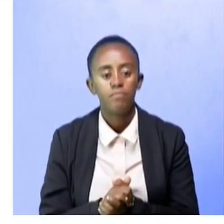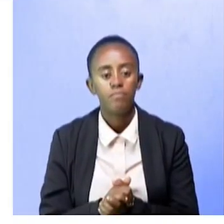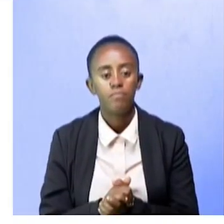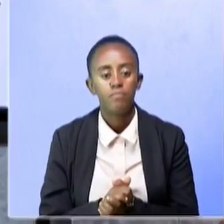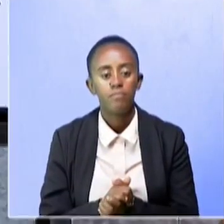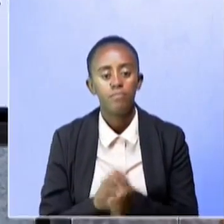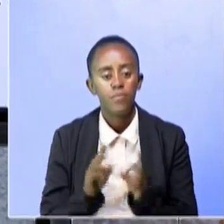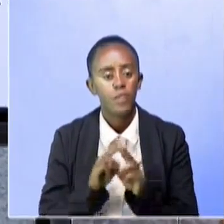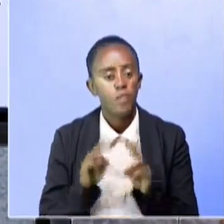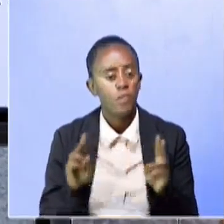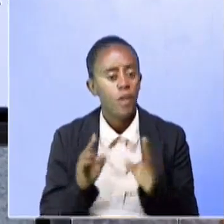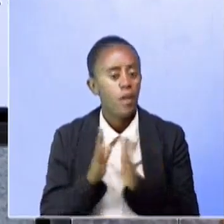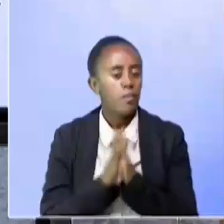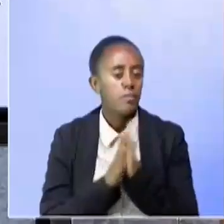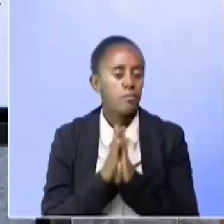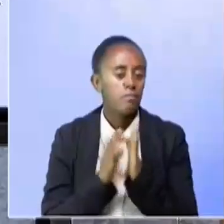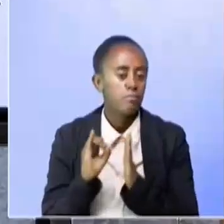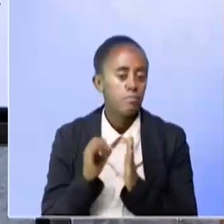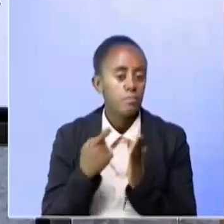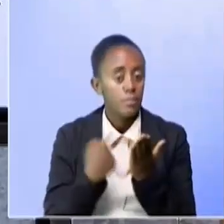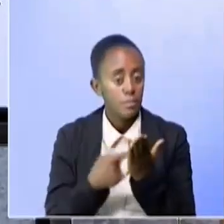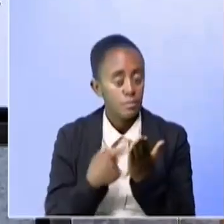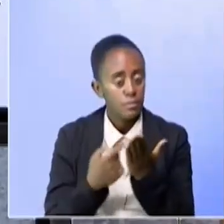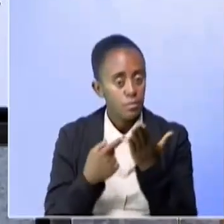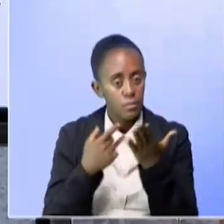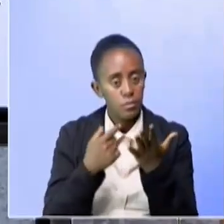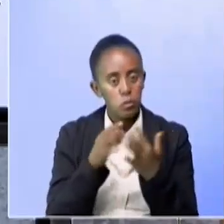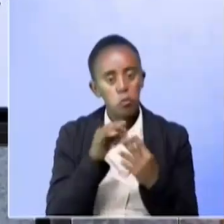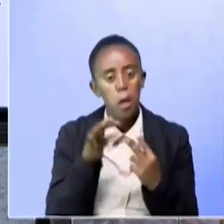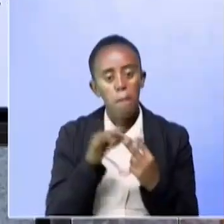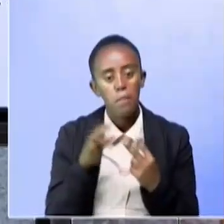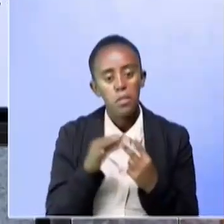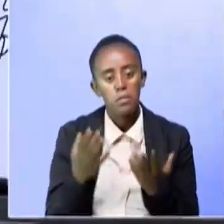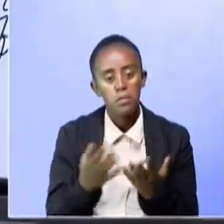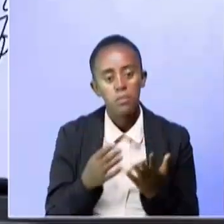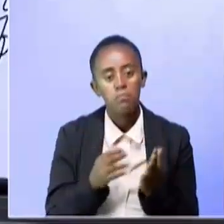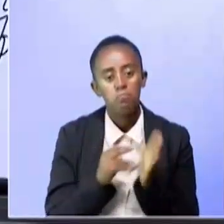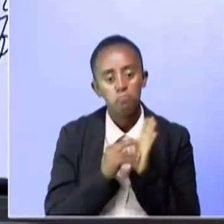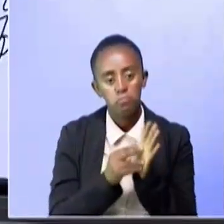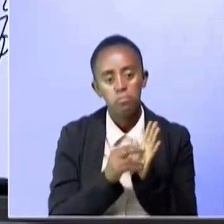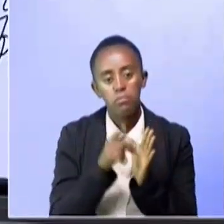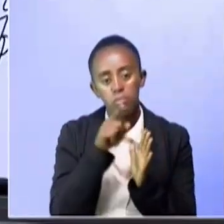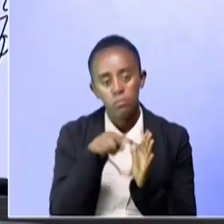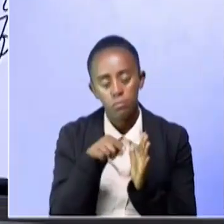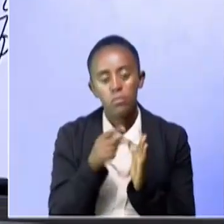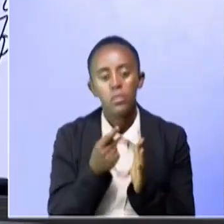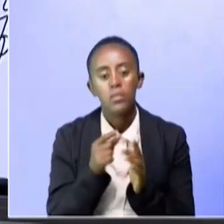Very interesting. These are my sample sentences. I'm sure that